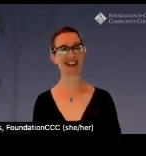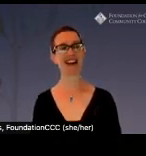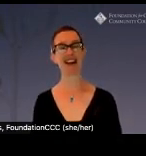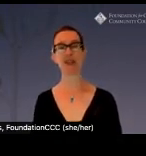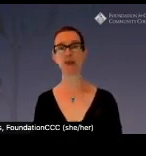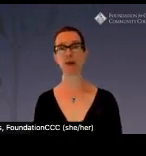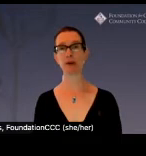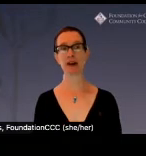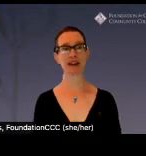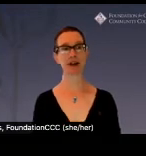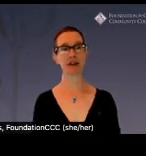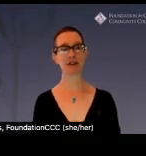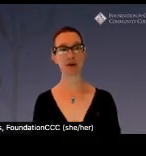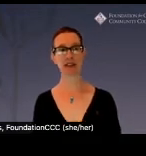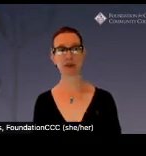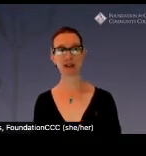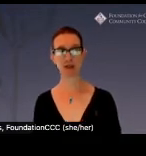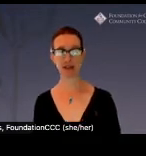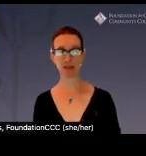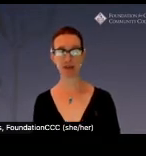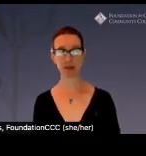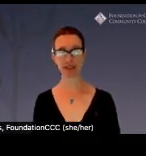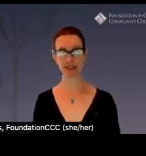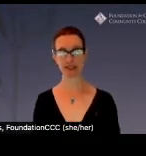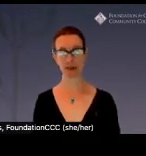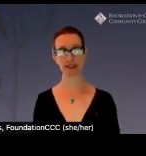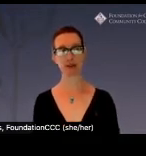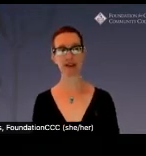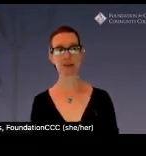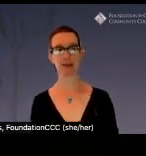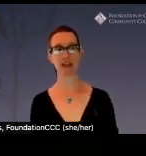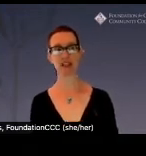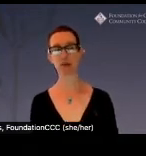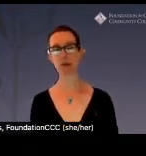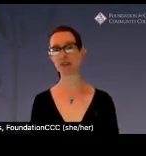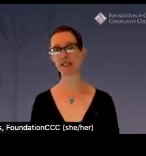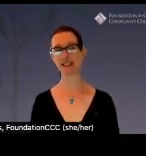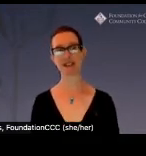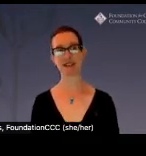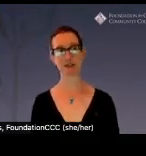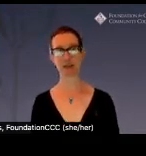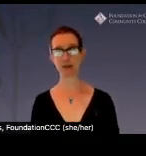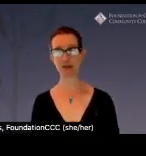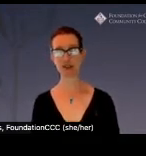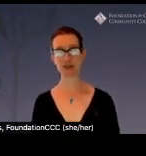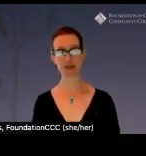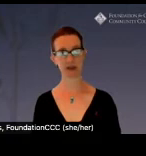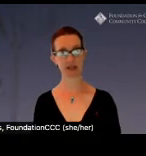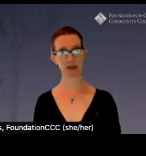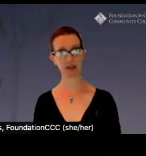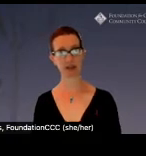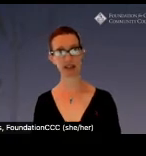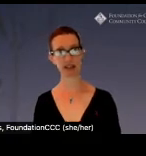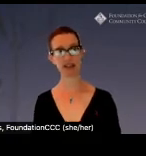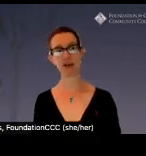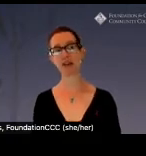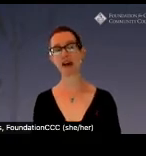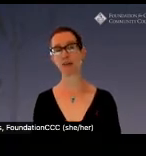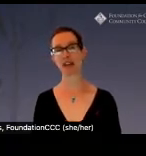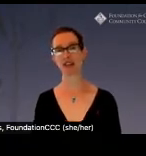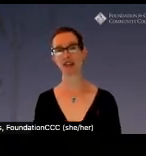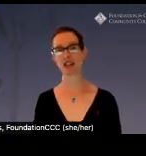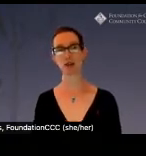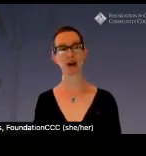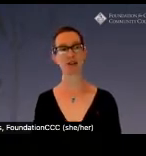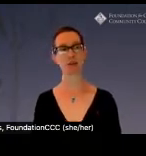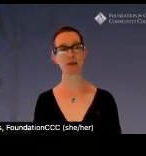implementation grants, and those will be coming out in 2023. And we anticipate the grant application will be released on September 1st of 2023,